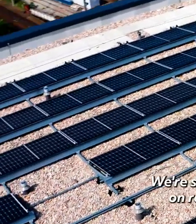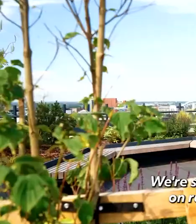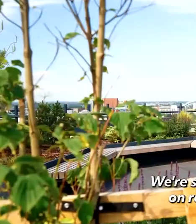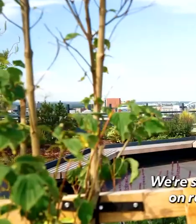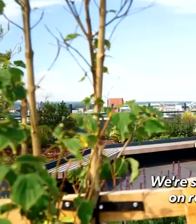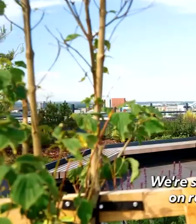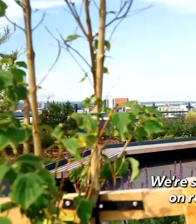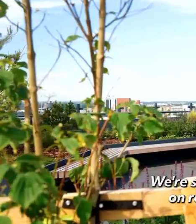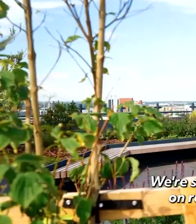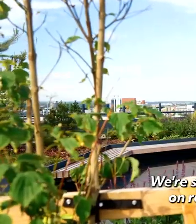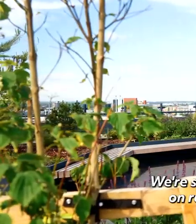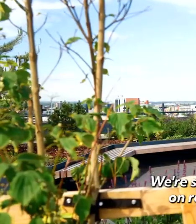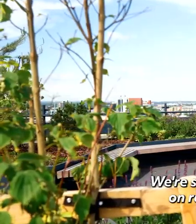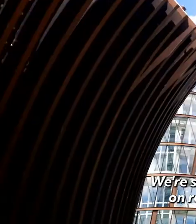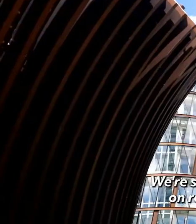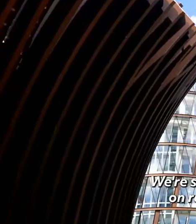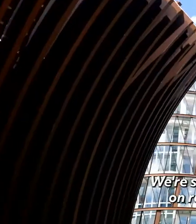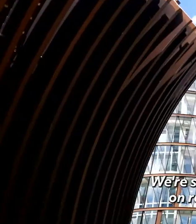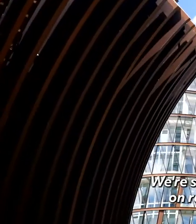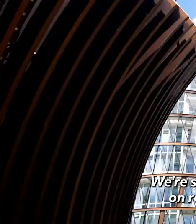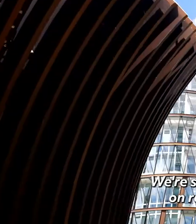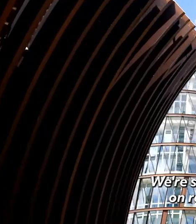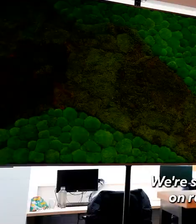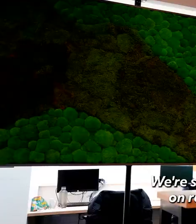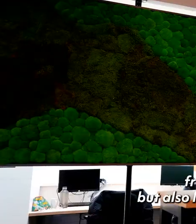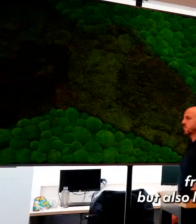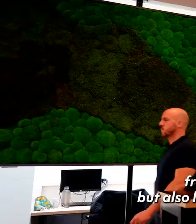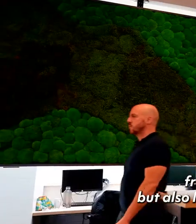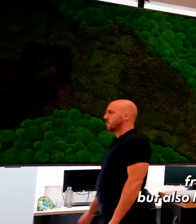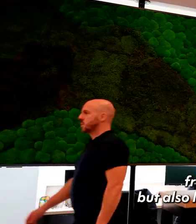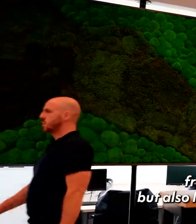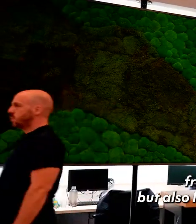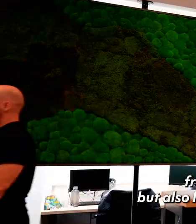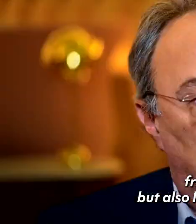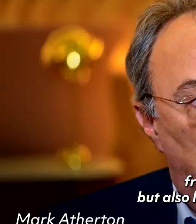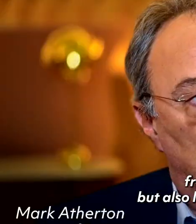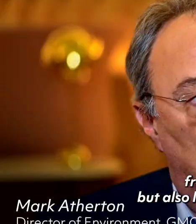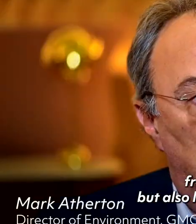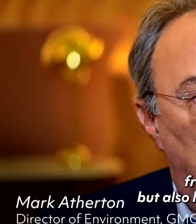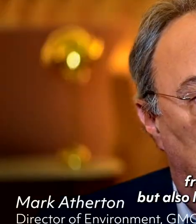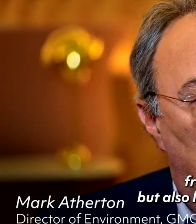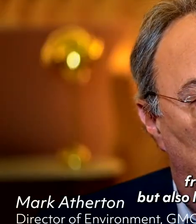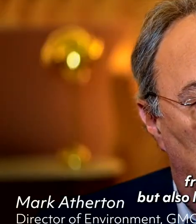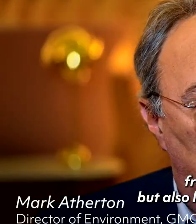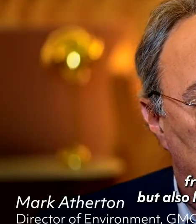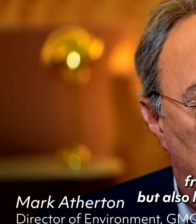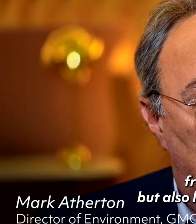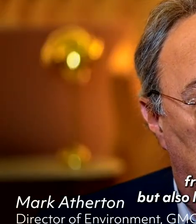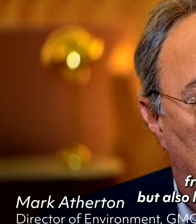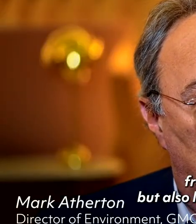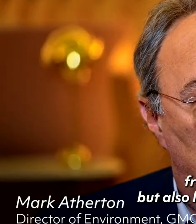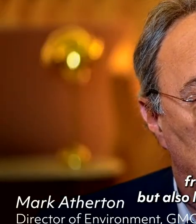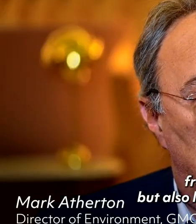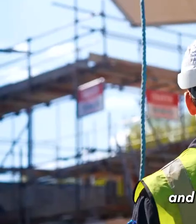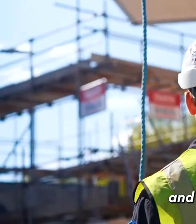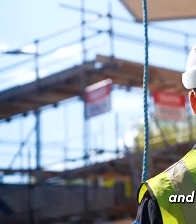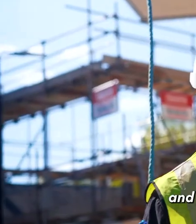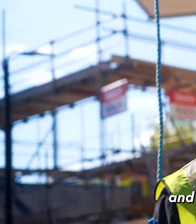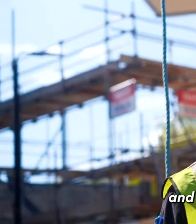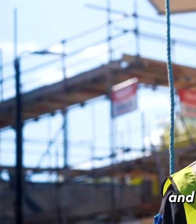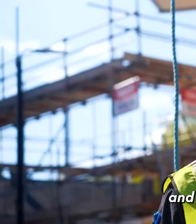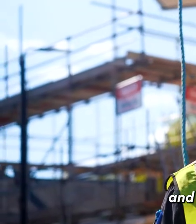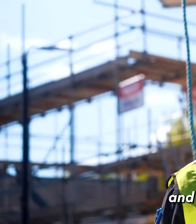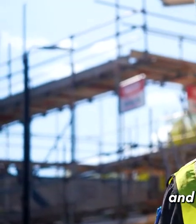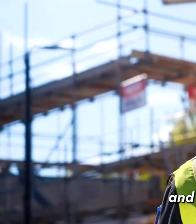We're spending £80 million this year on reducing the carbon impact from the public buildings, but also looking at our 1.2 million homes and how we